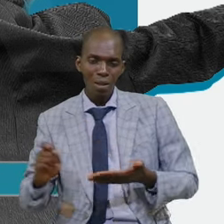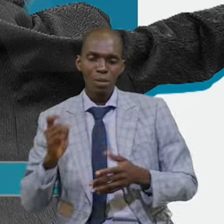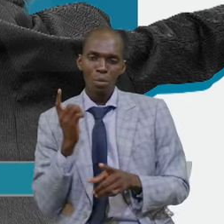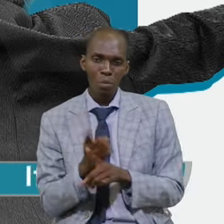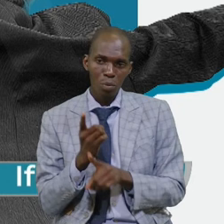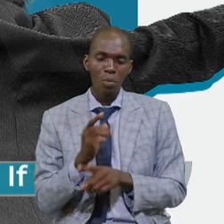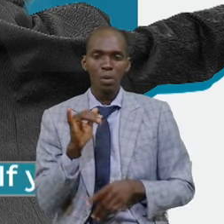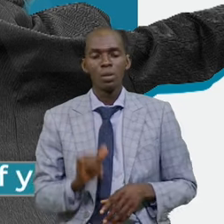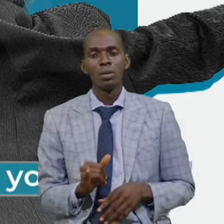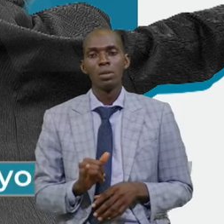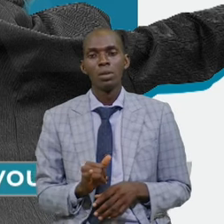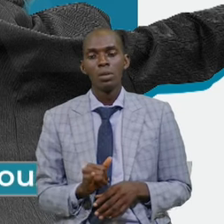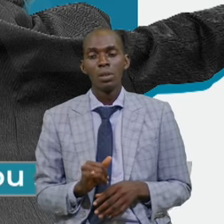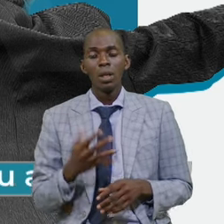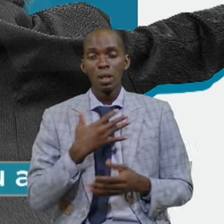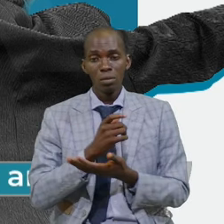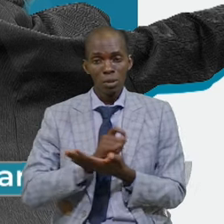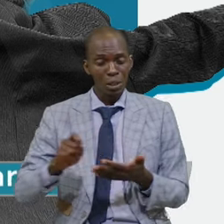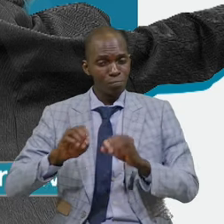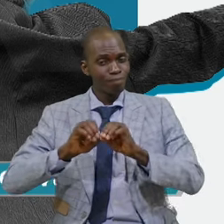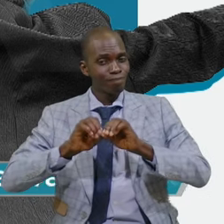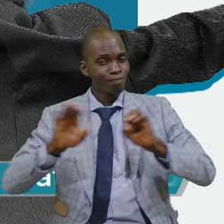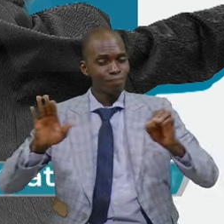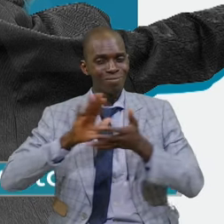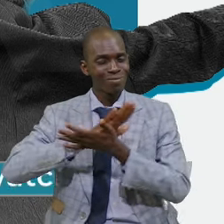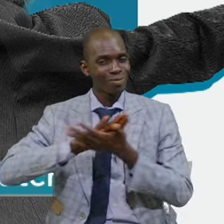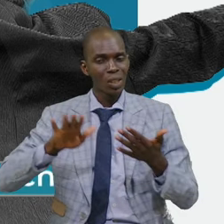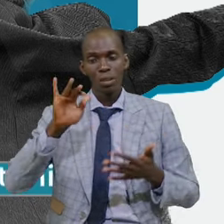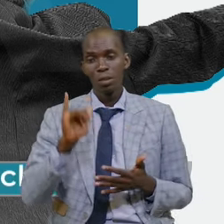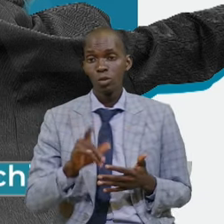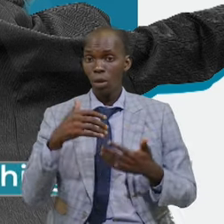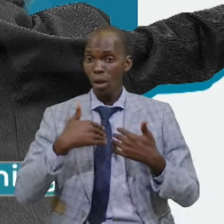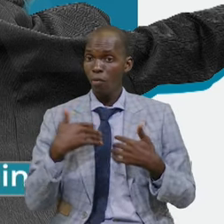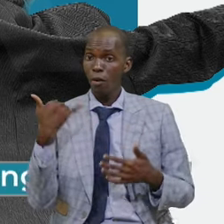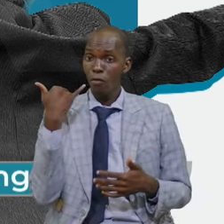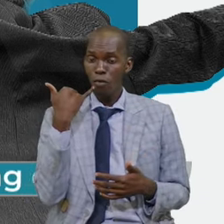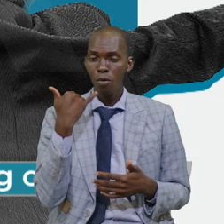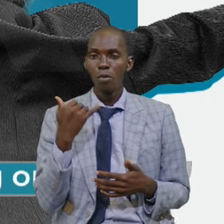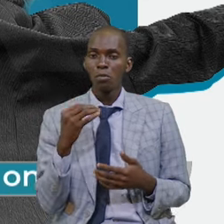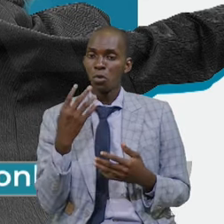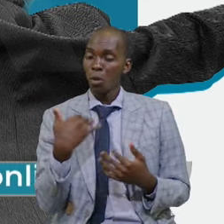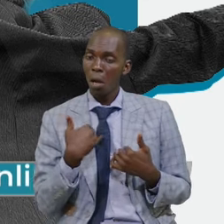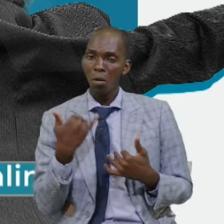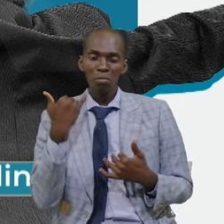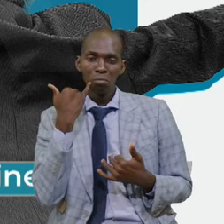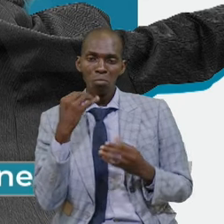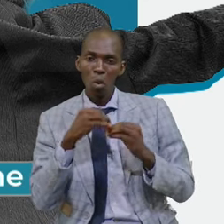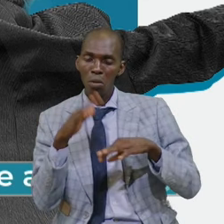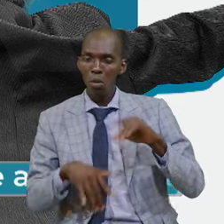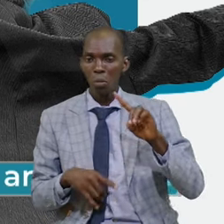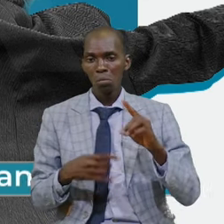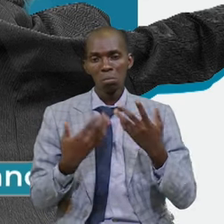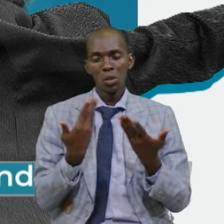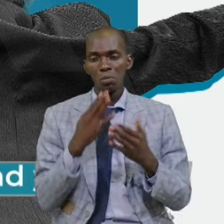with capital letters. And if you have phone numbers, more than one, you can write them down, or your